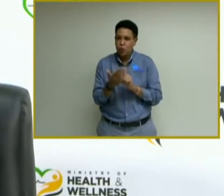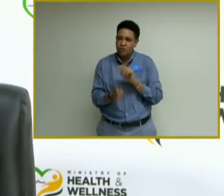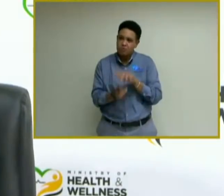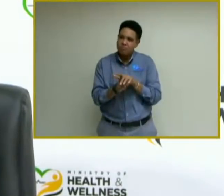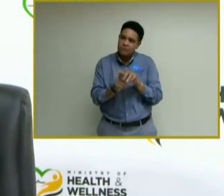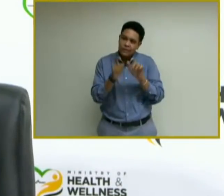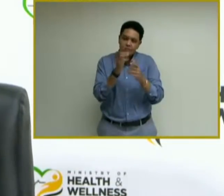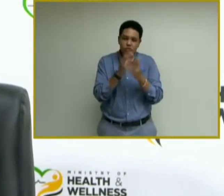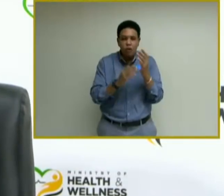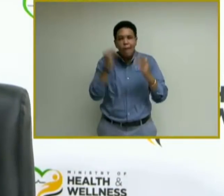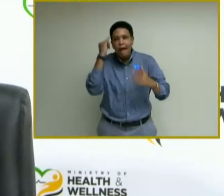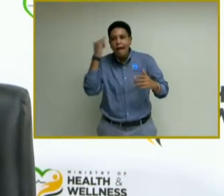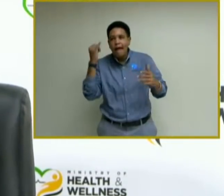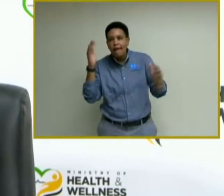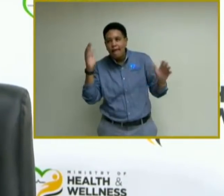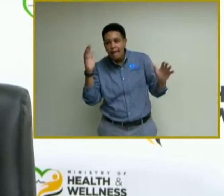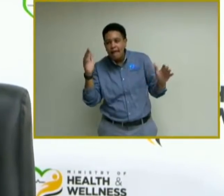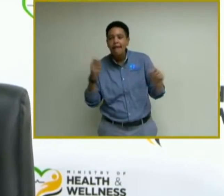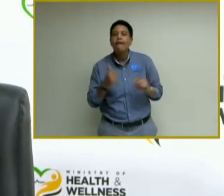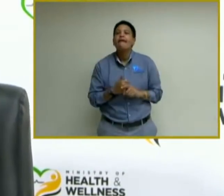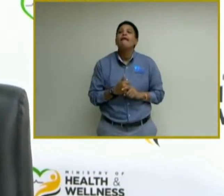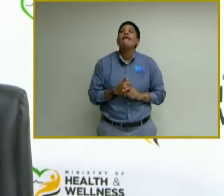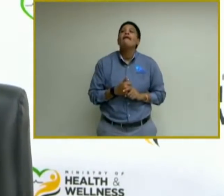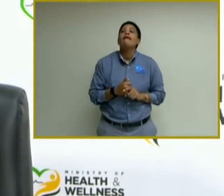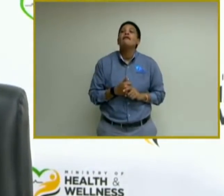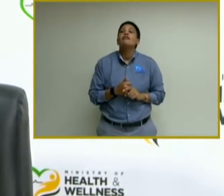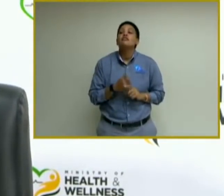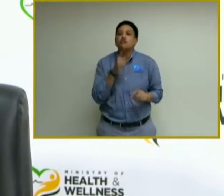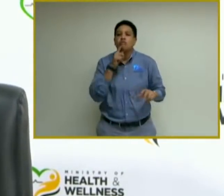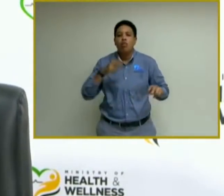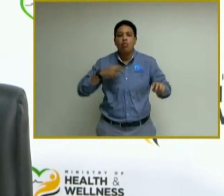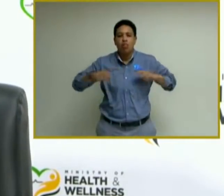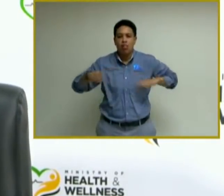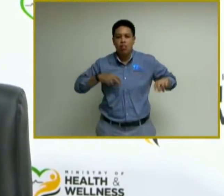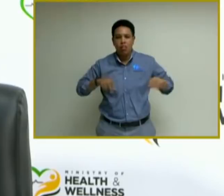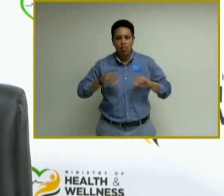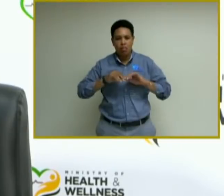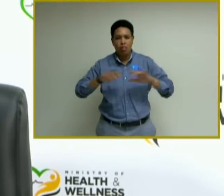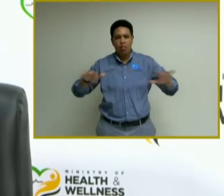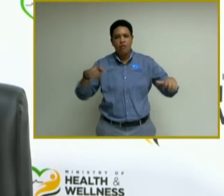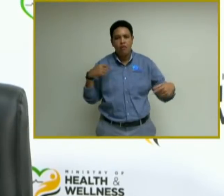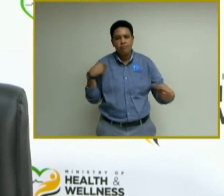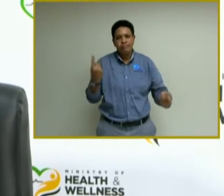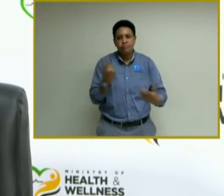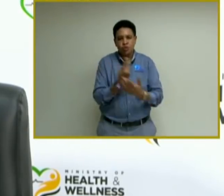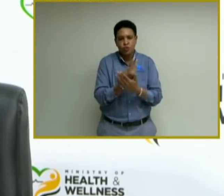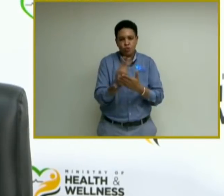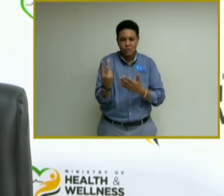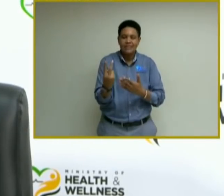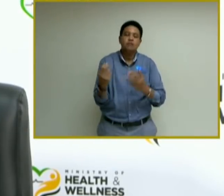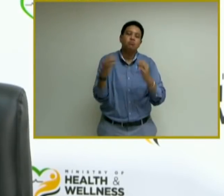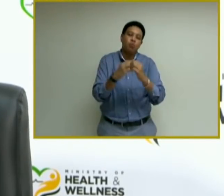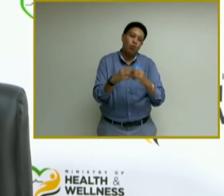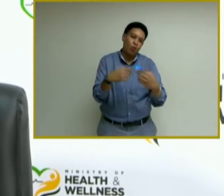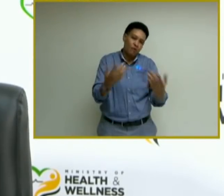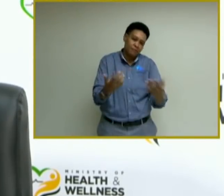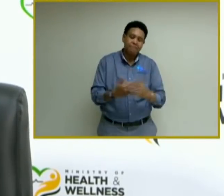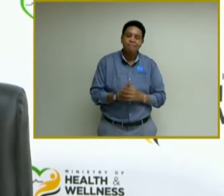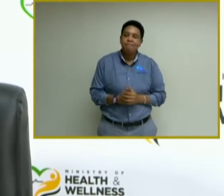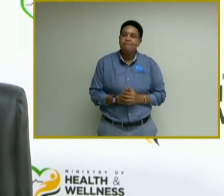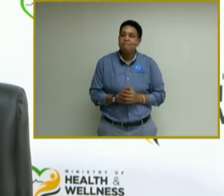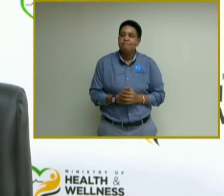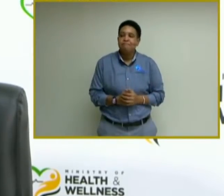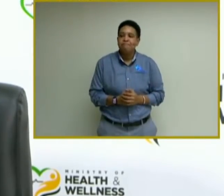some indication as to the transmission over the last 2 weeks and more,